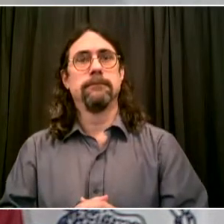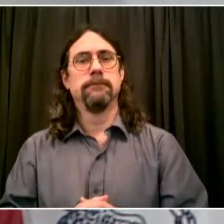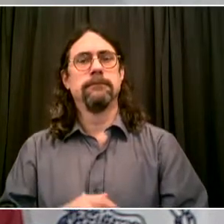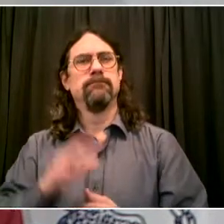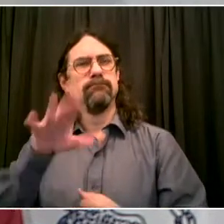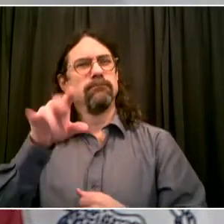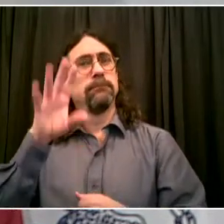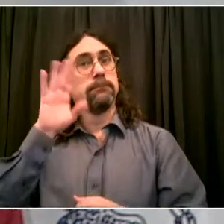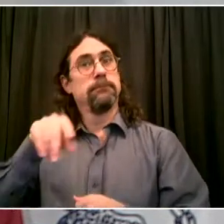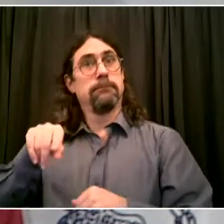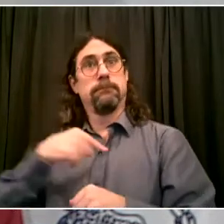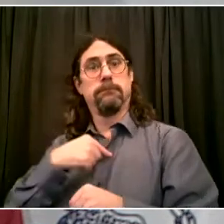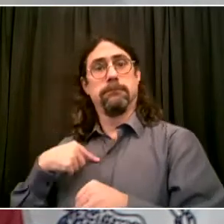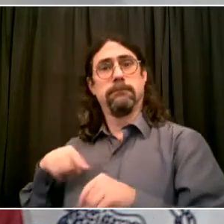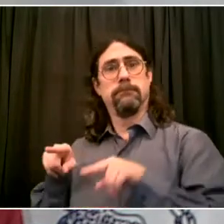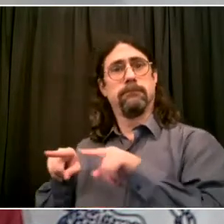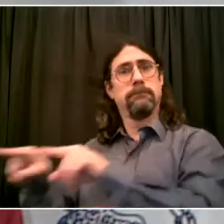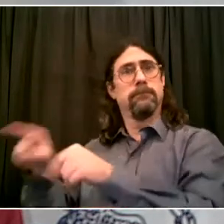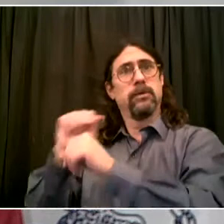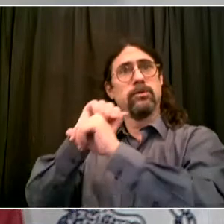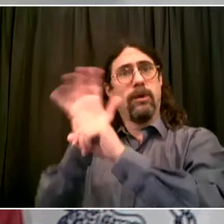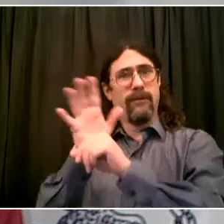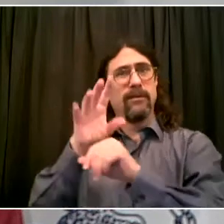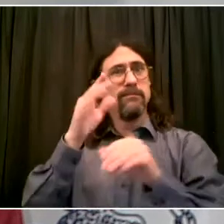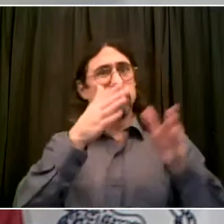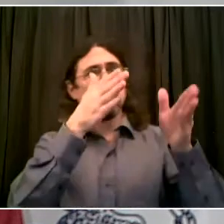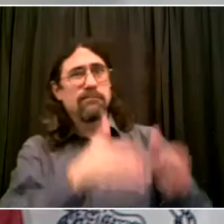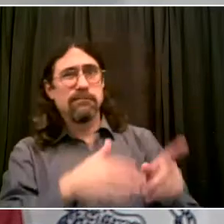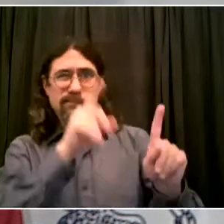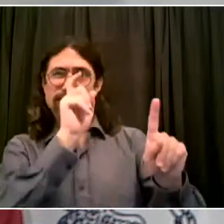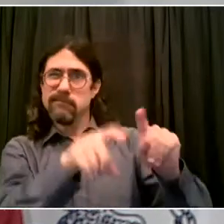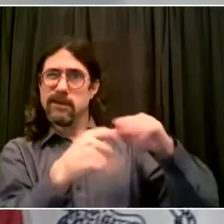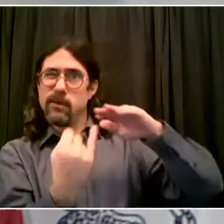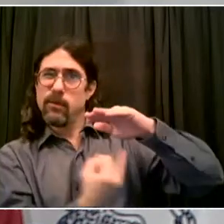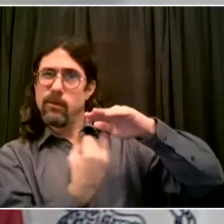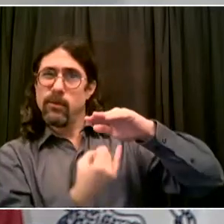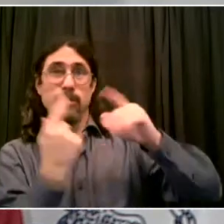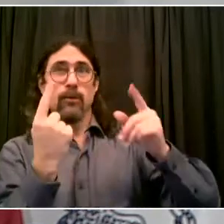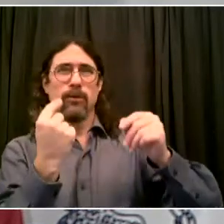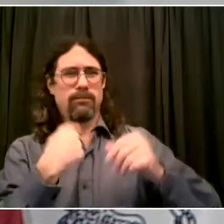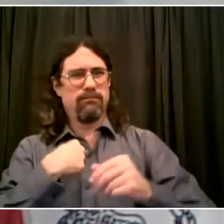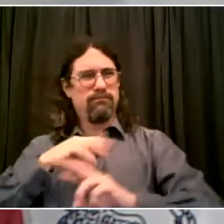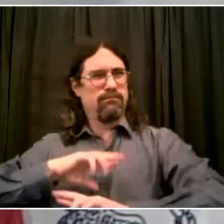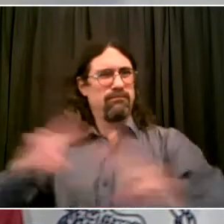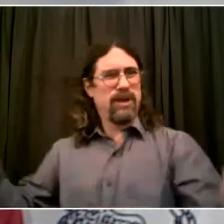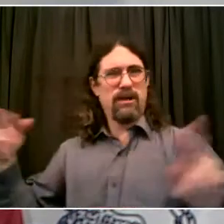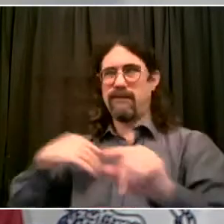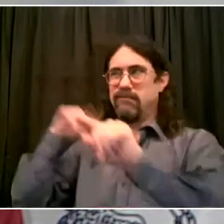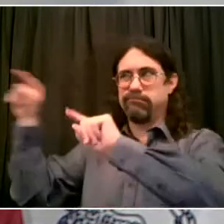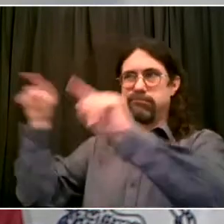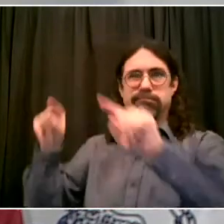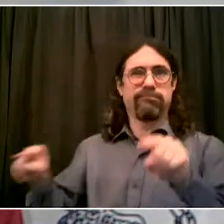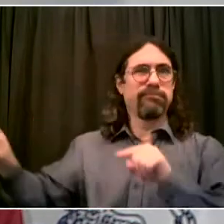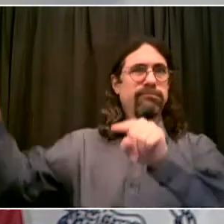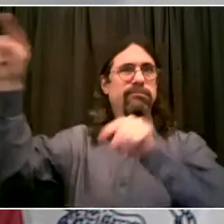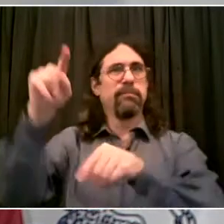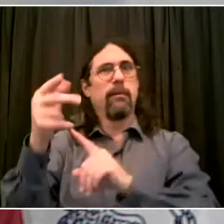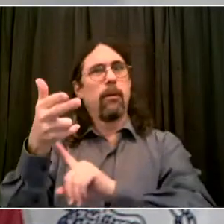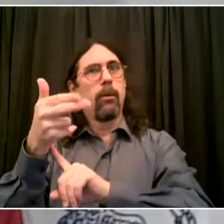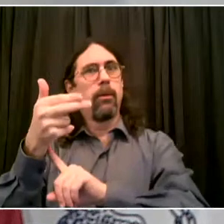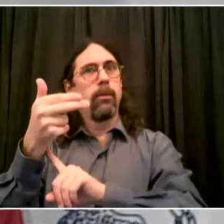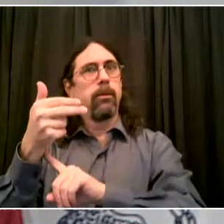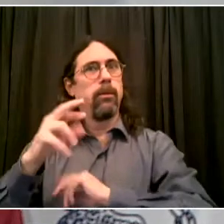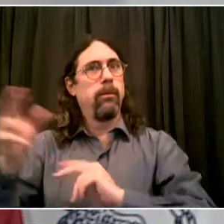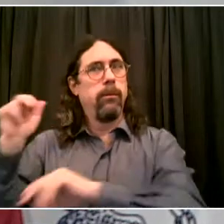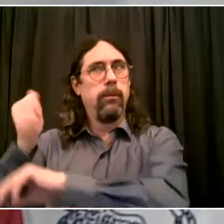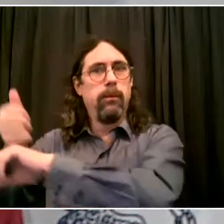going to see a strong comeback in the city economically starting this summer, and that you're going to see tourism actually